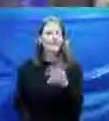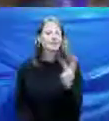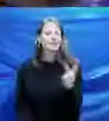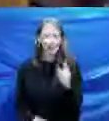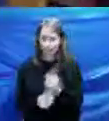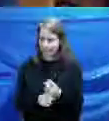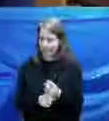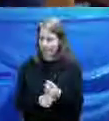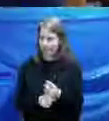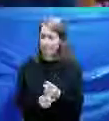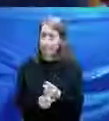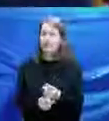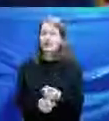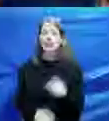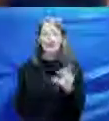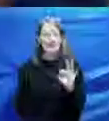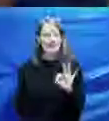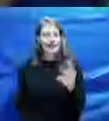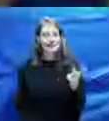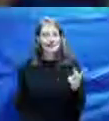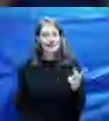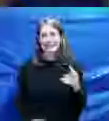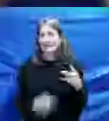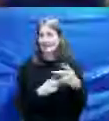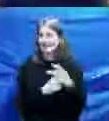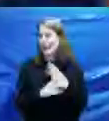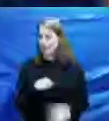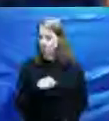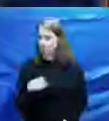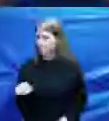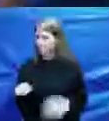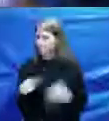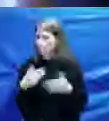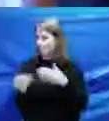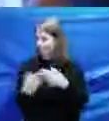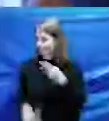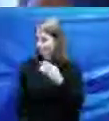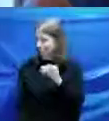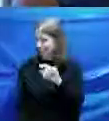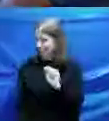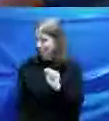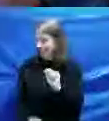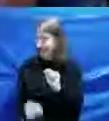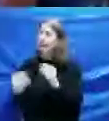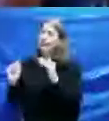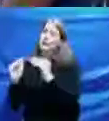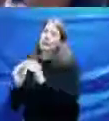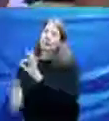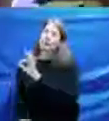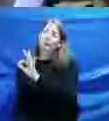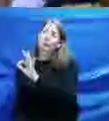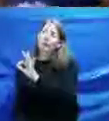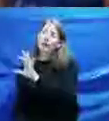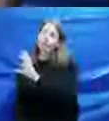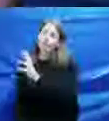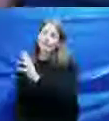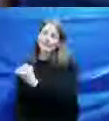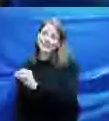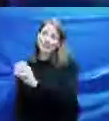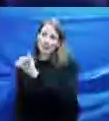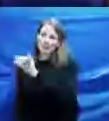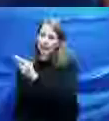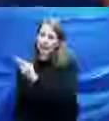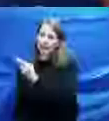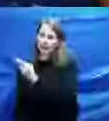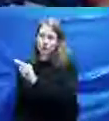So 96 times whatever this missing height's going to be is going to get me to 960 inches cubed. So